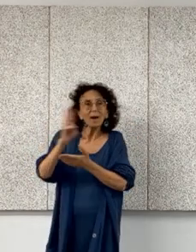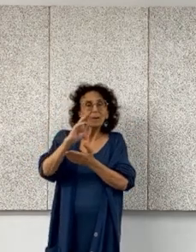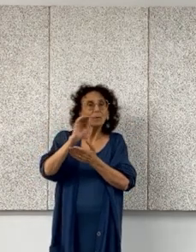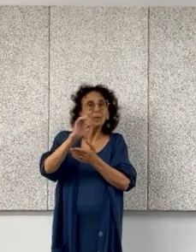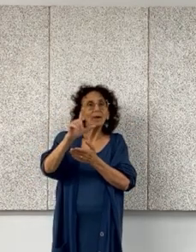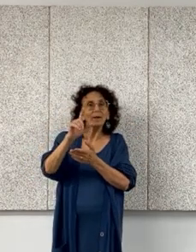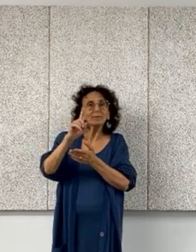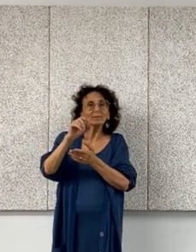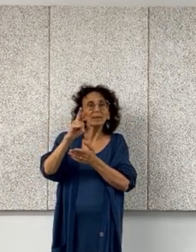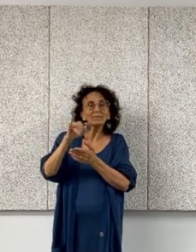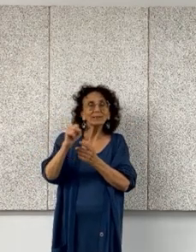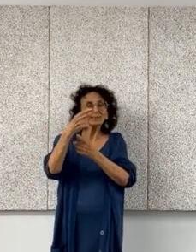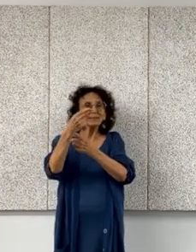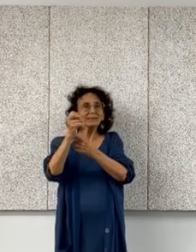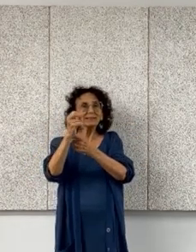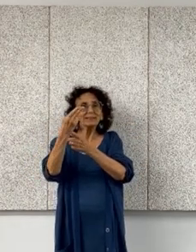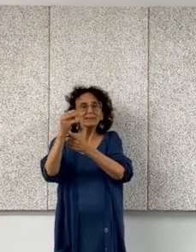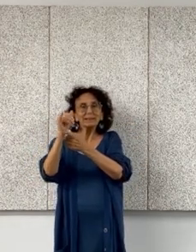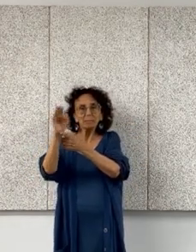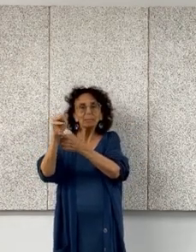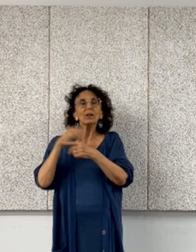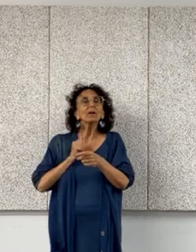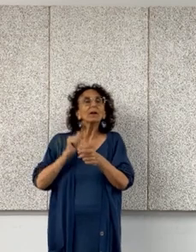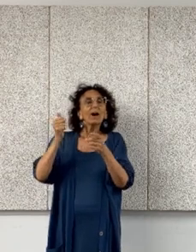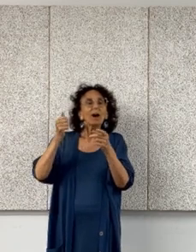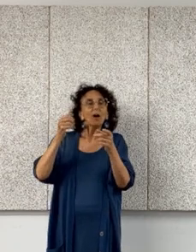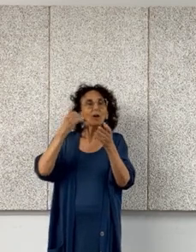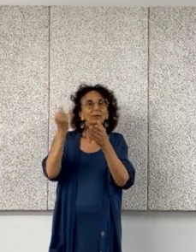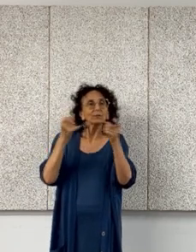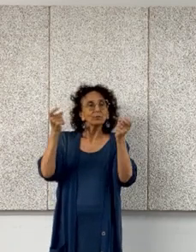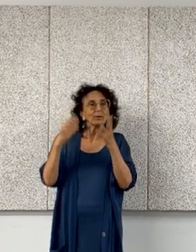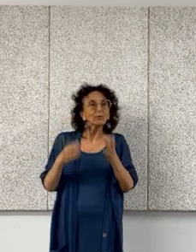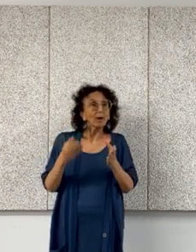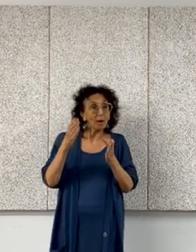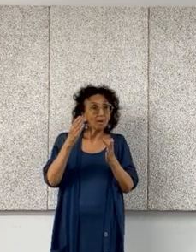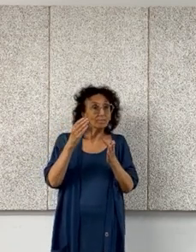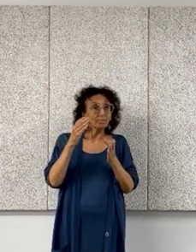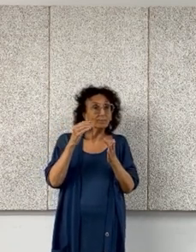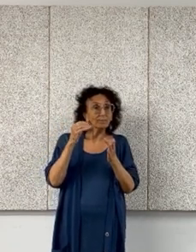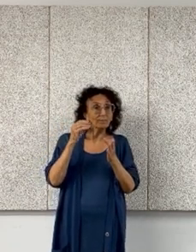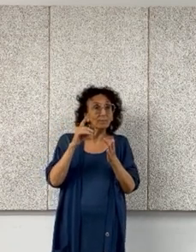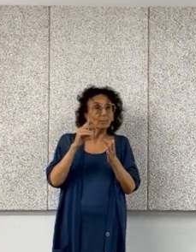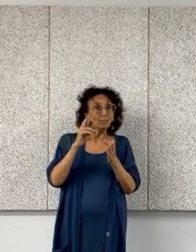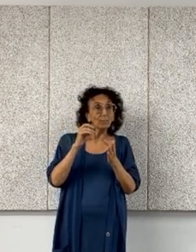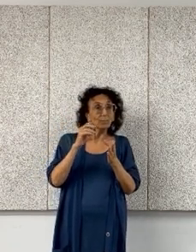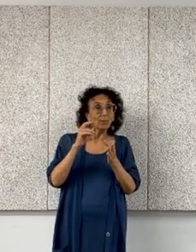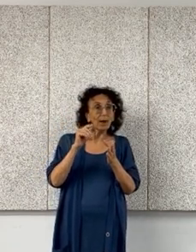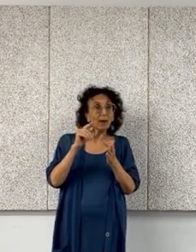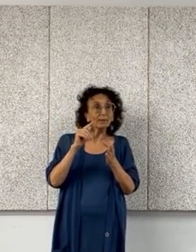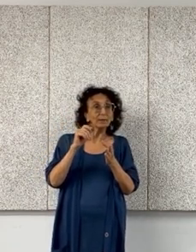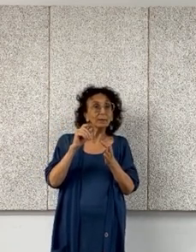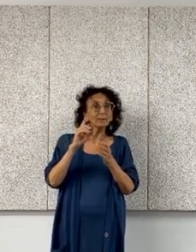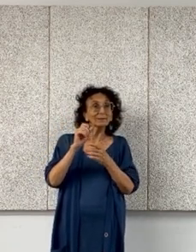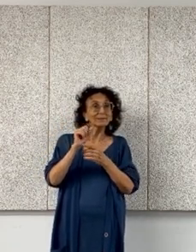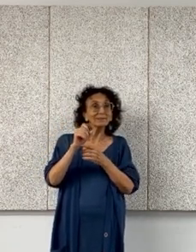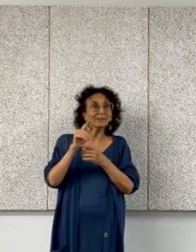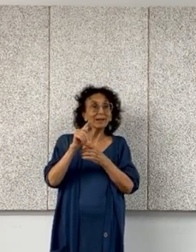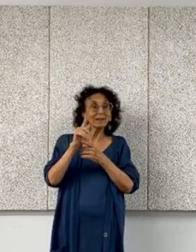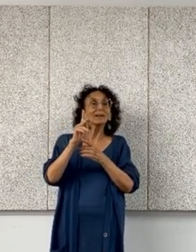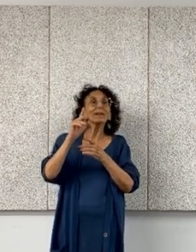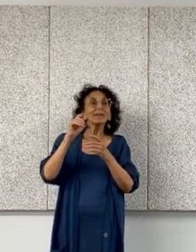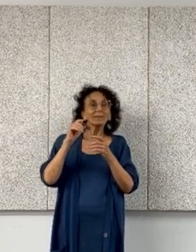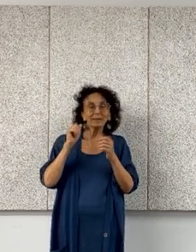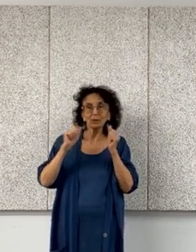him. I am the artistic director of Rattlestick Theater, and I am a director in choreography at